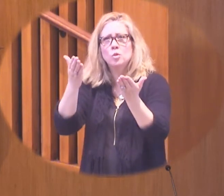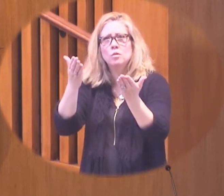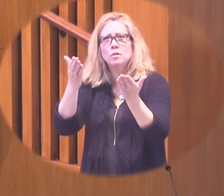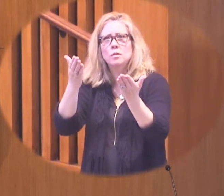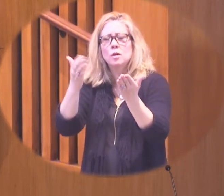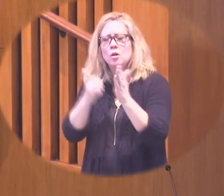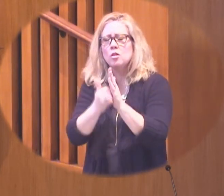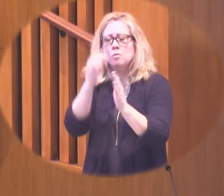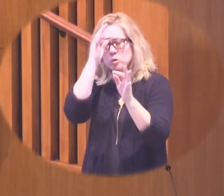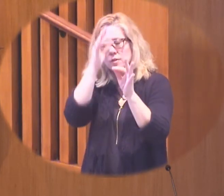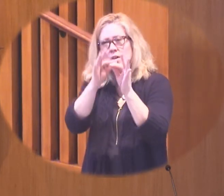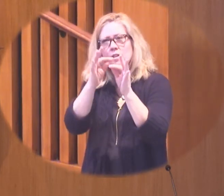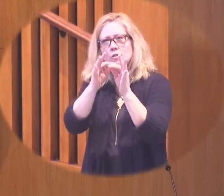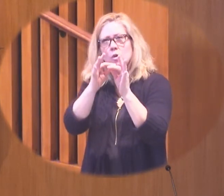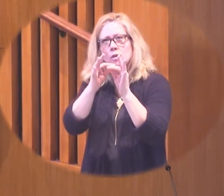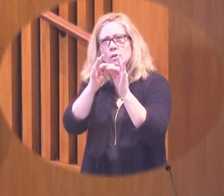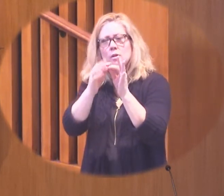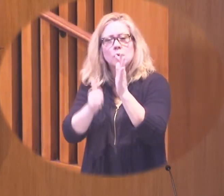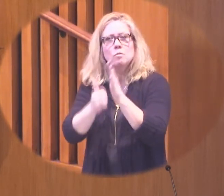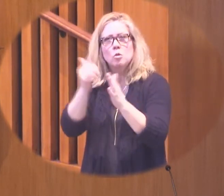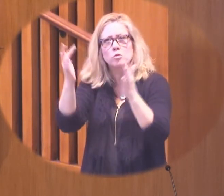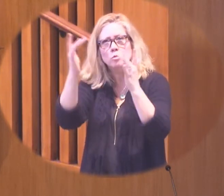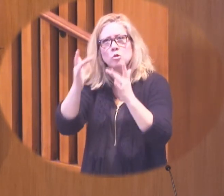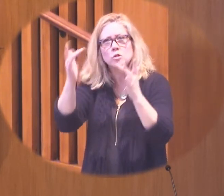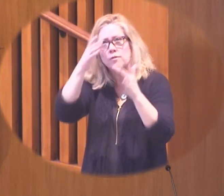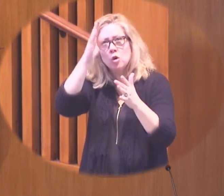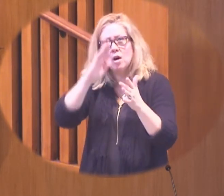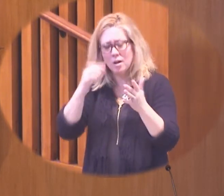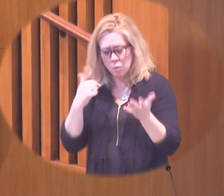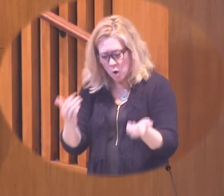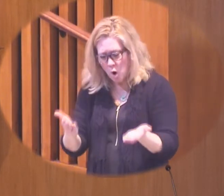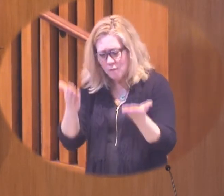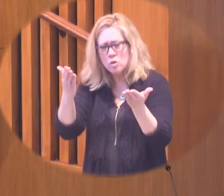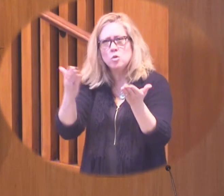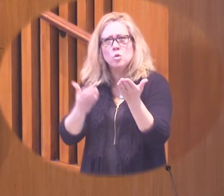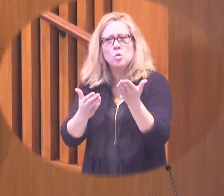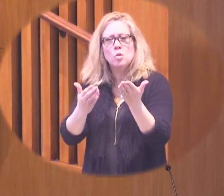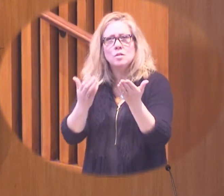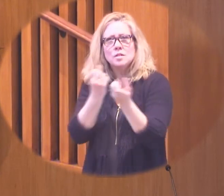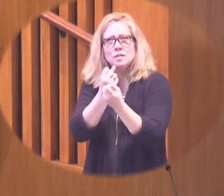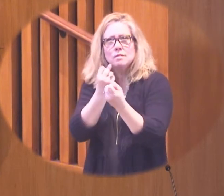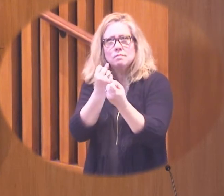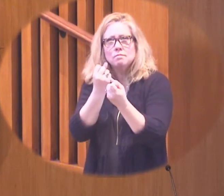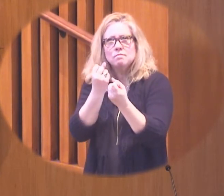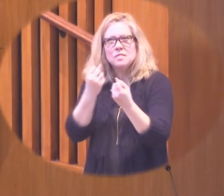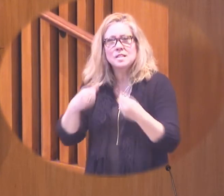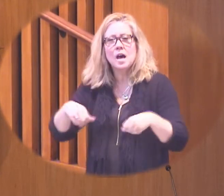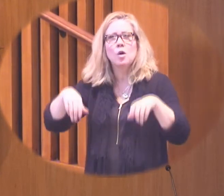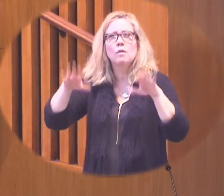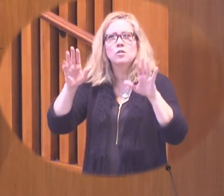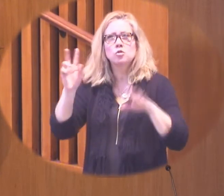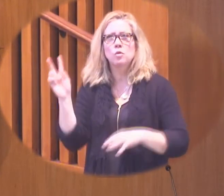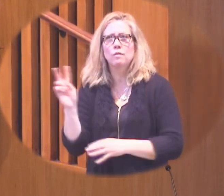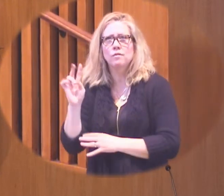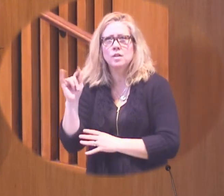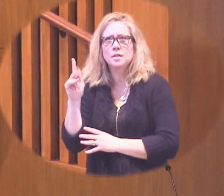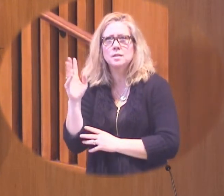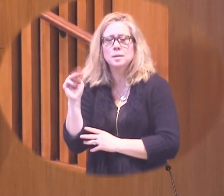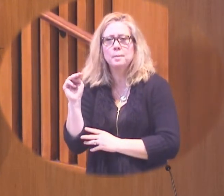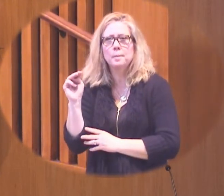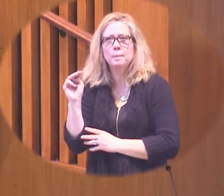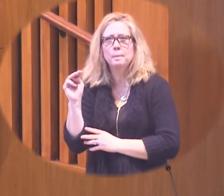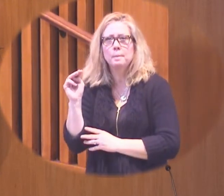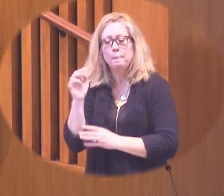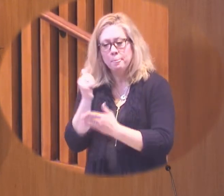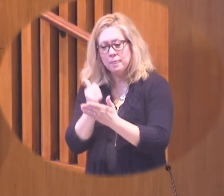God, this sacrificial victim who reconciles to you the human race.